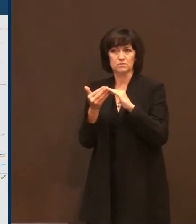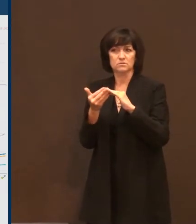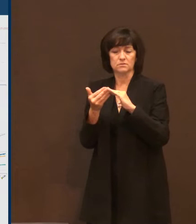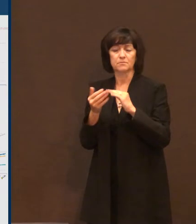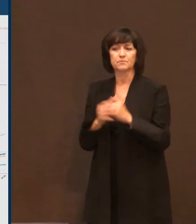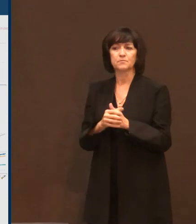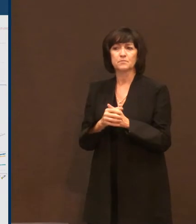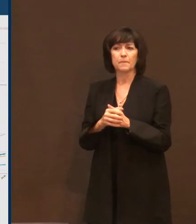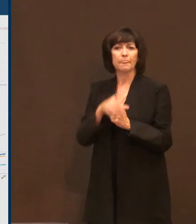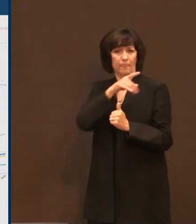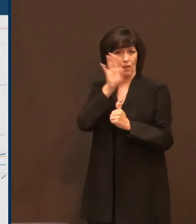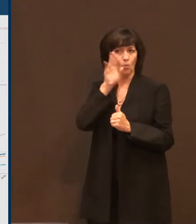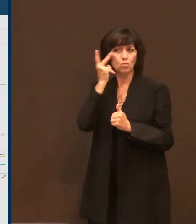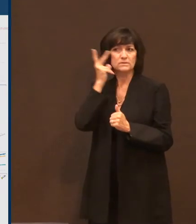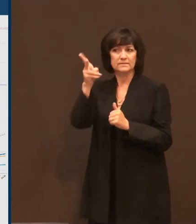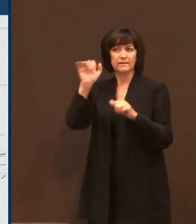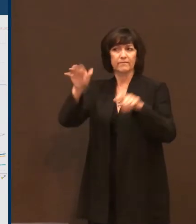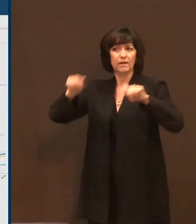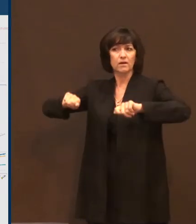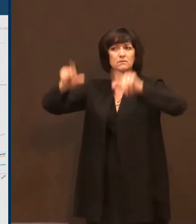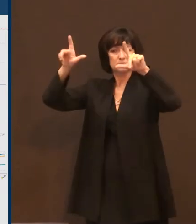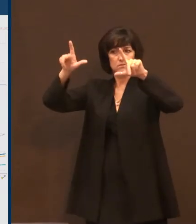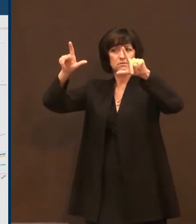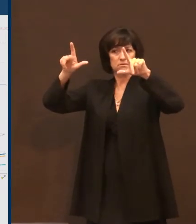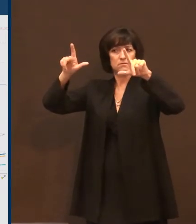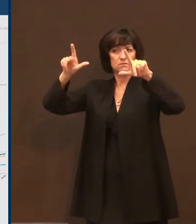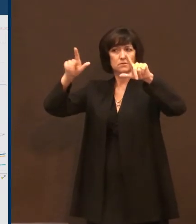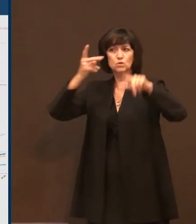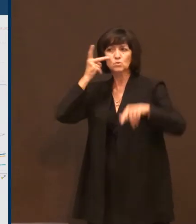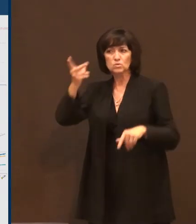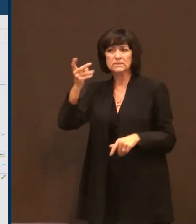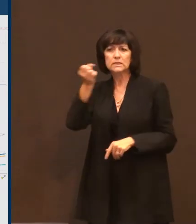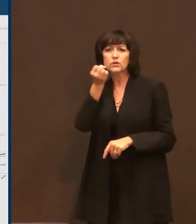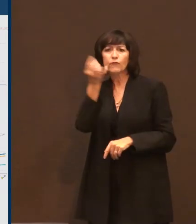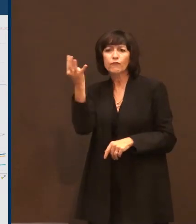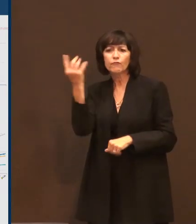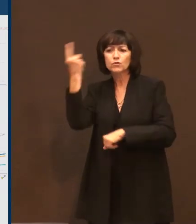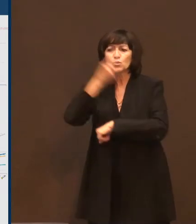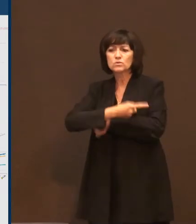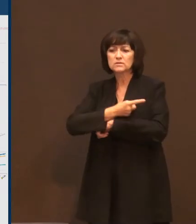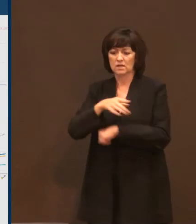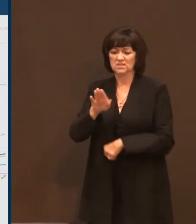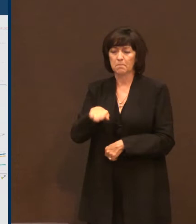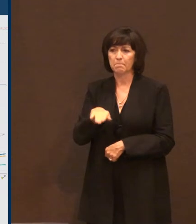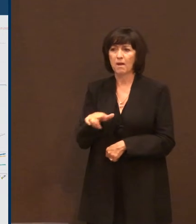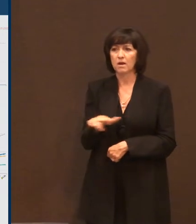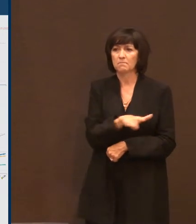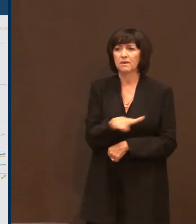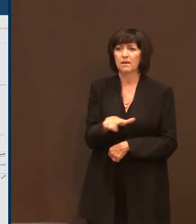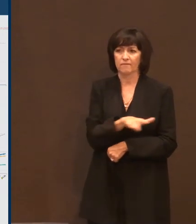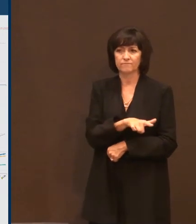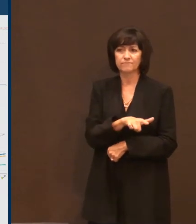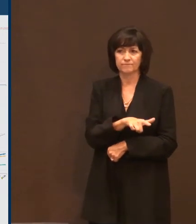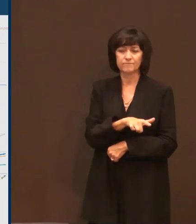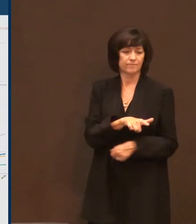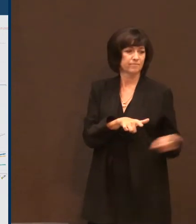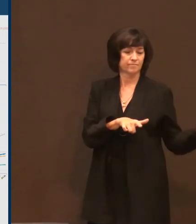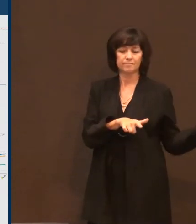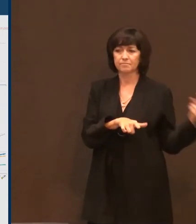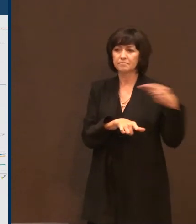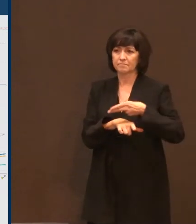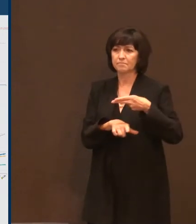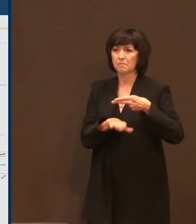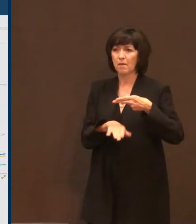de.gov/coronavirus, you would see that there are a couple days. It's on the bottom left. Bottom left. You could